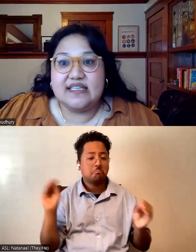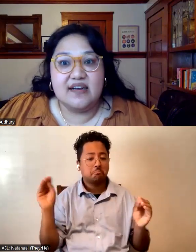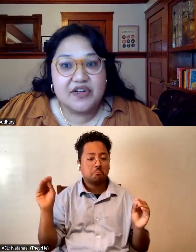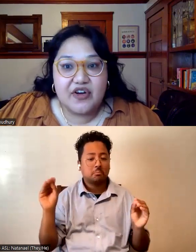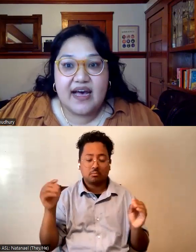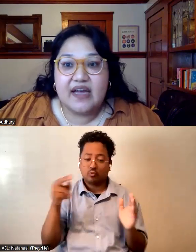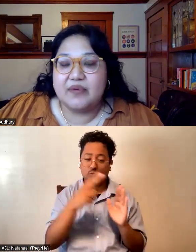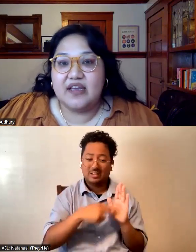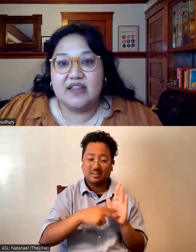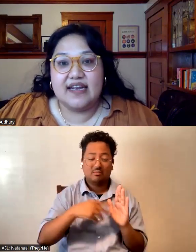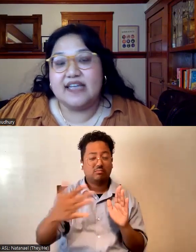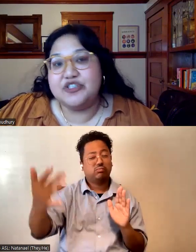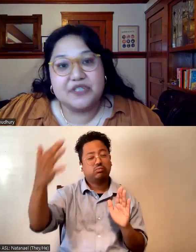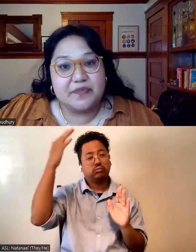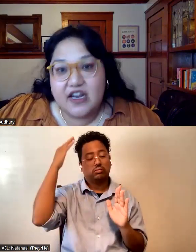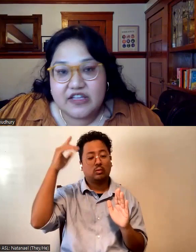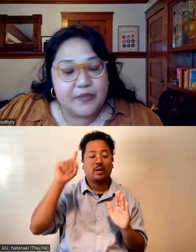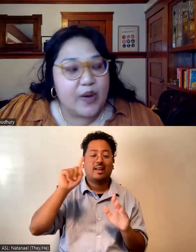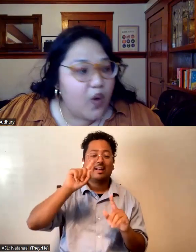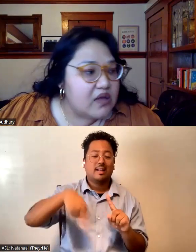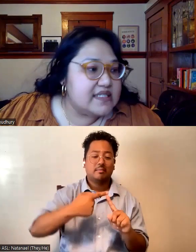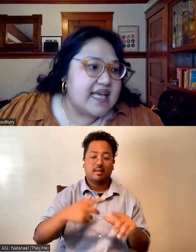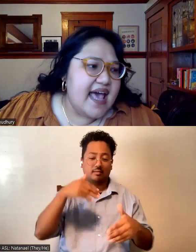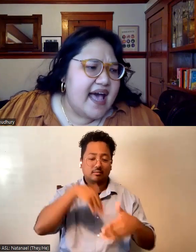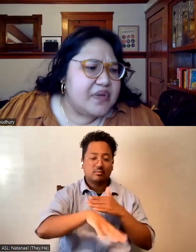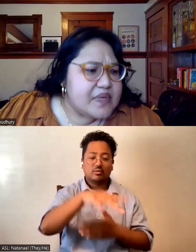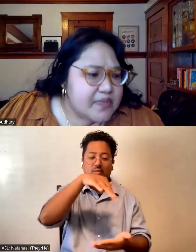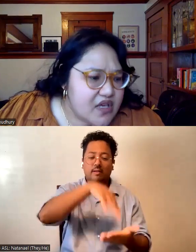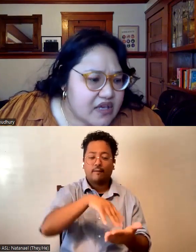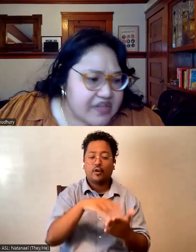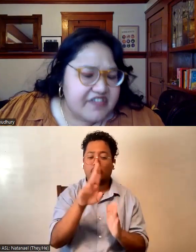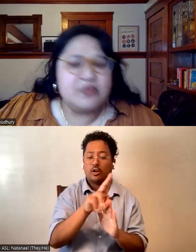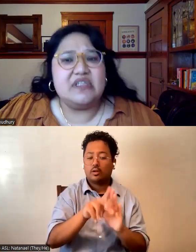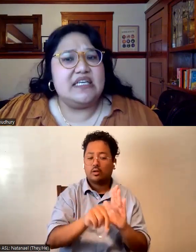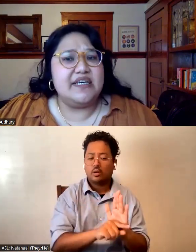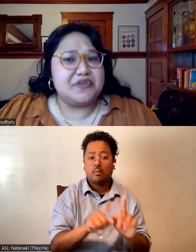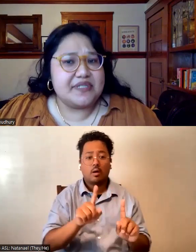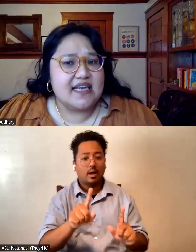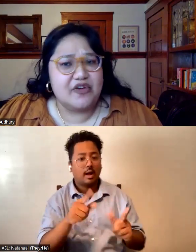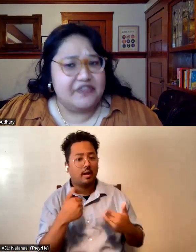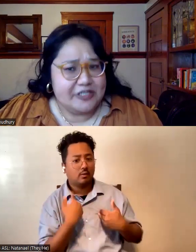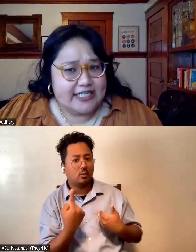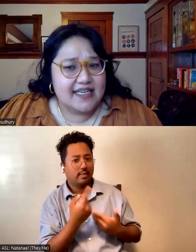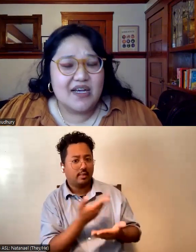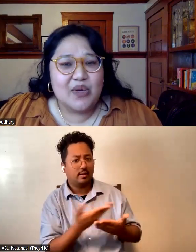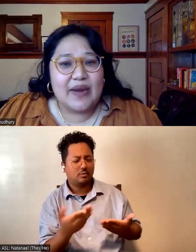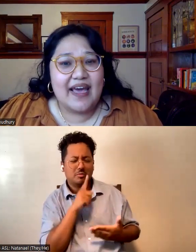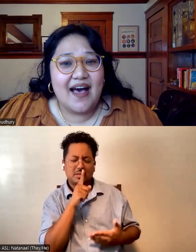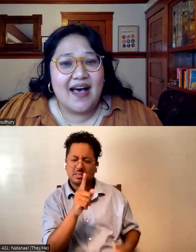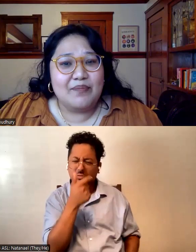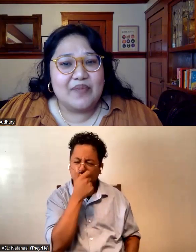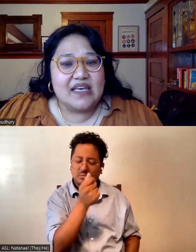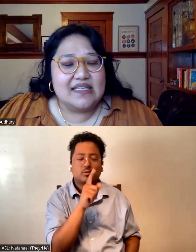that I did in undergrad, reading that I had to do independently for my quals. And there was something here that I found really interesting or fishy,